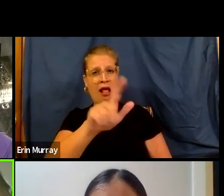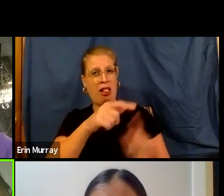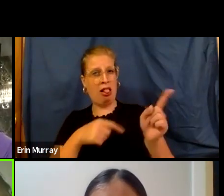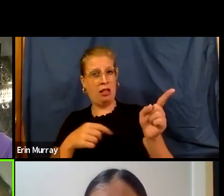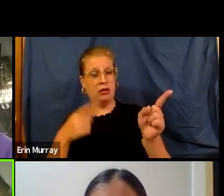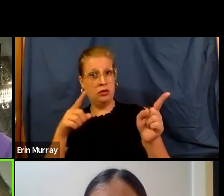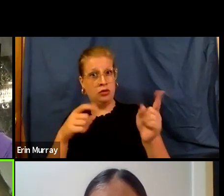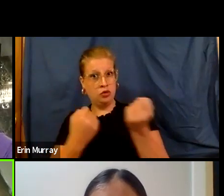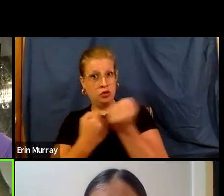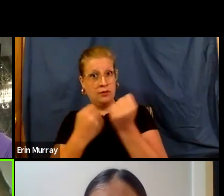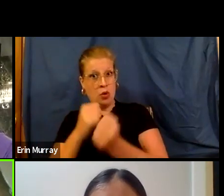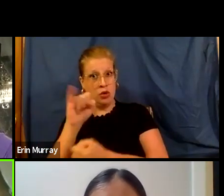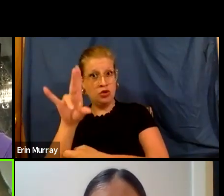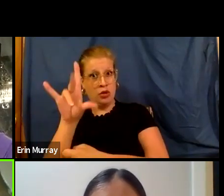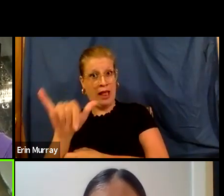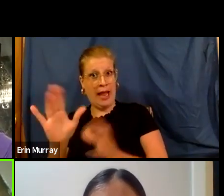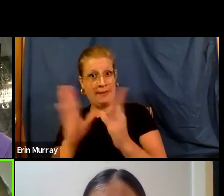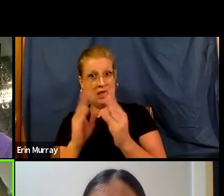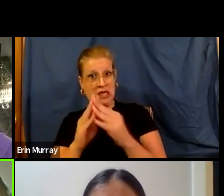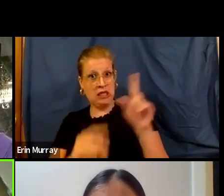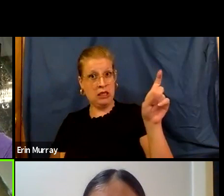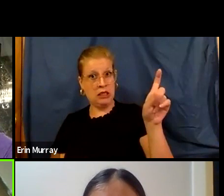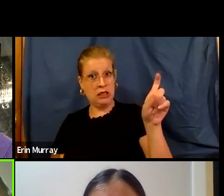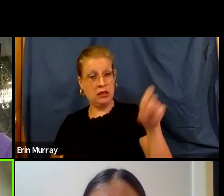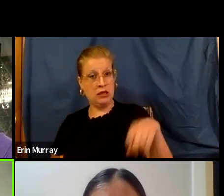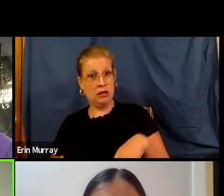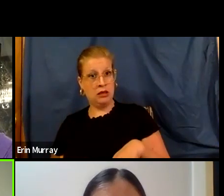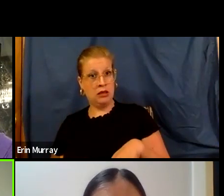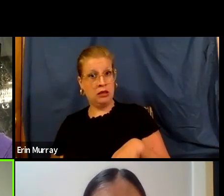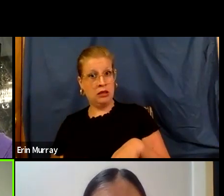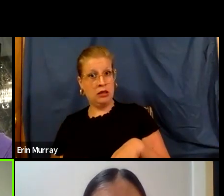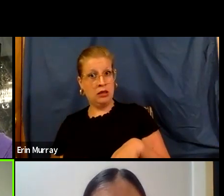July meeting, just on a consensus?